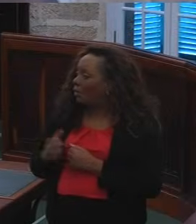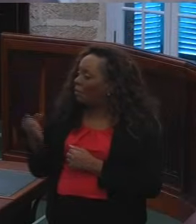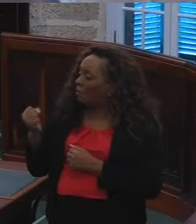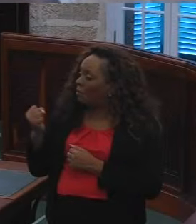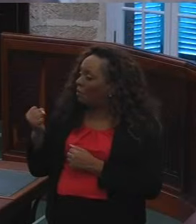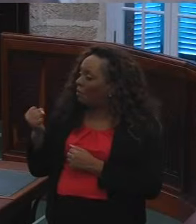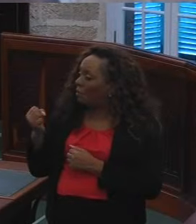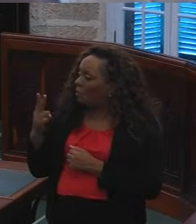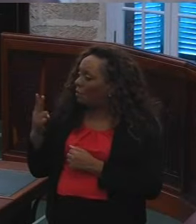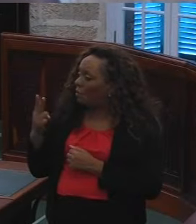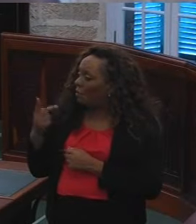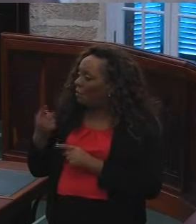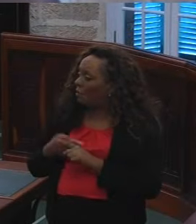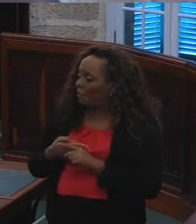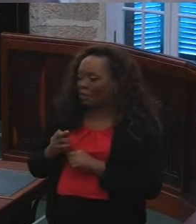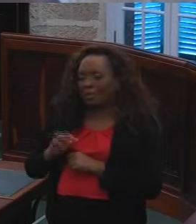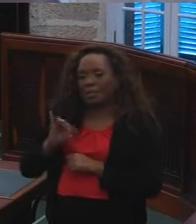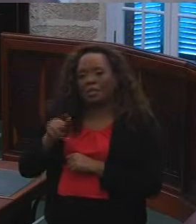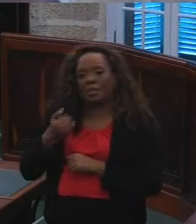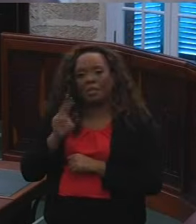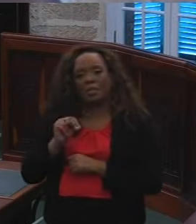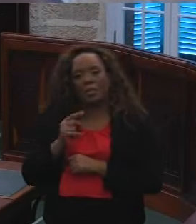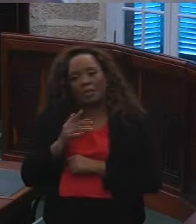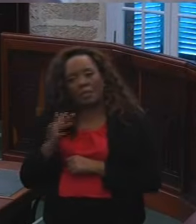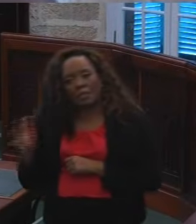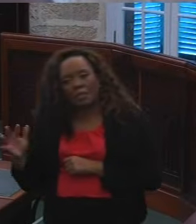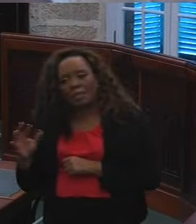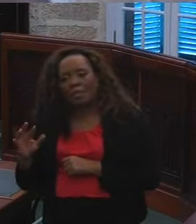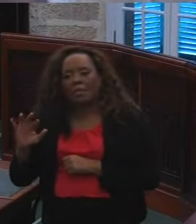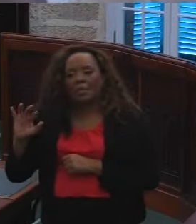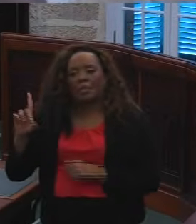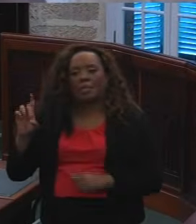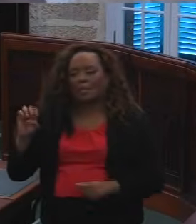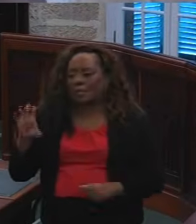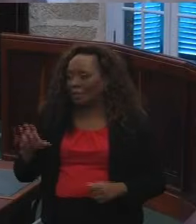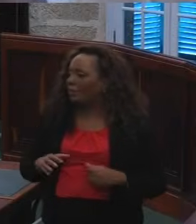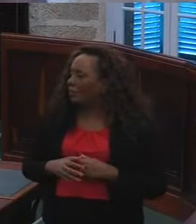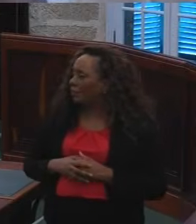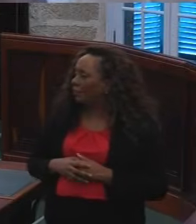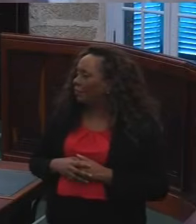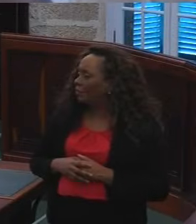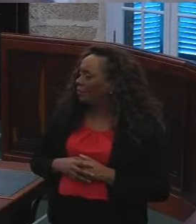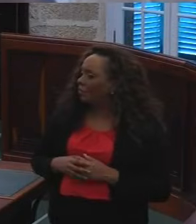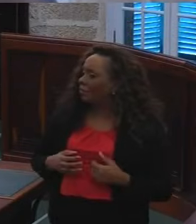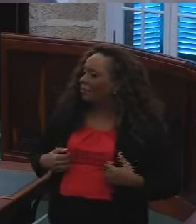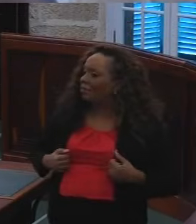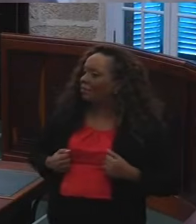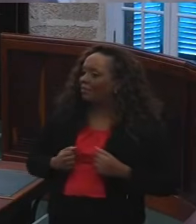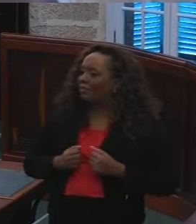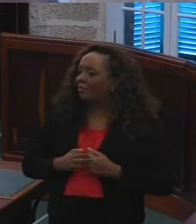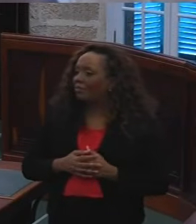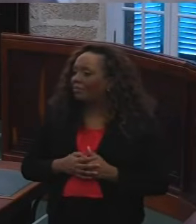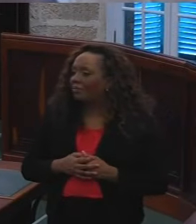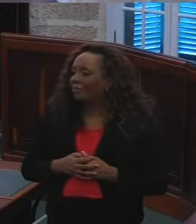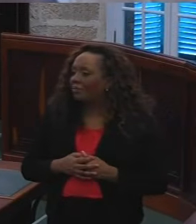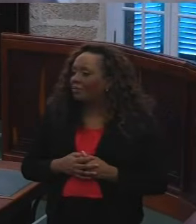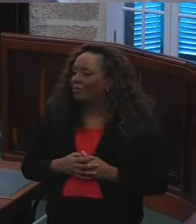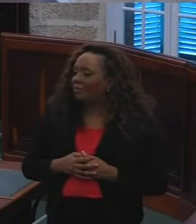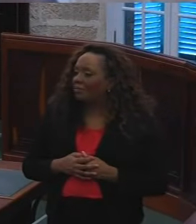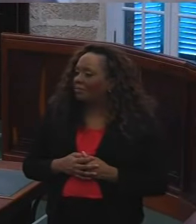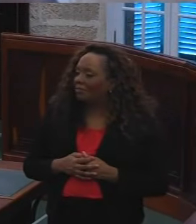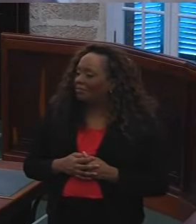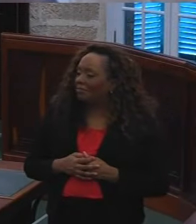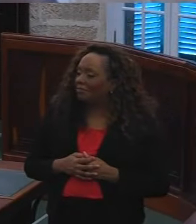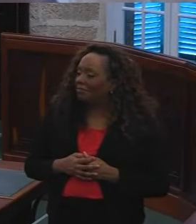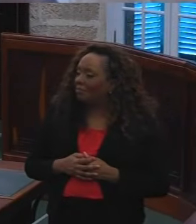that we know from January to December, as far as I understand, and the Member of Parliament of the city has explained to me,